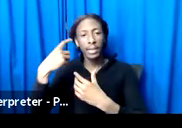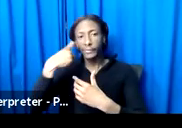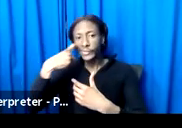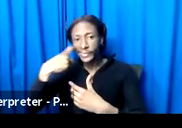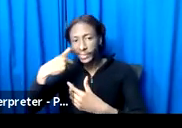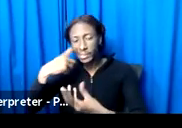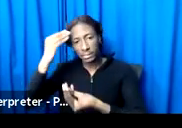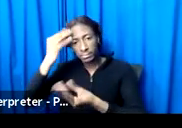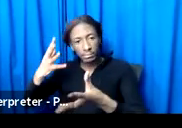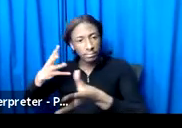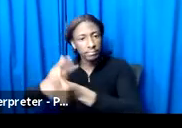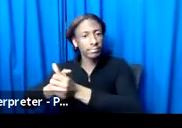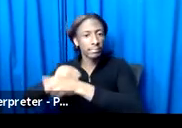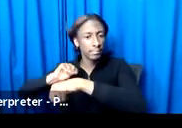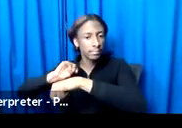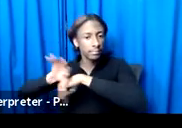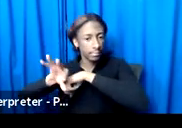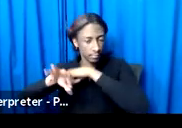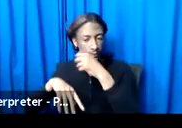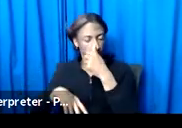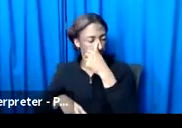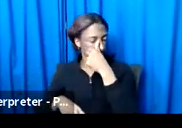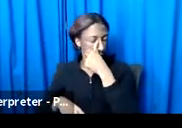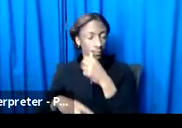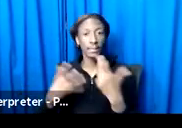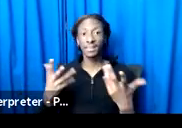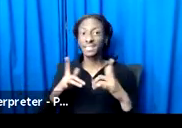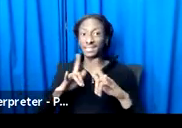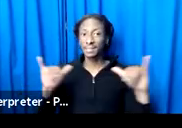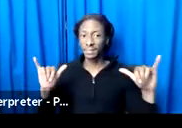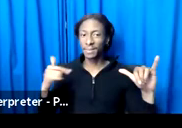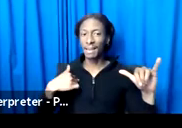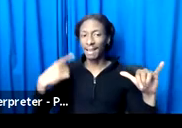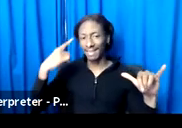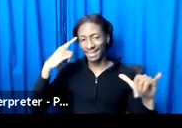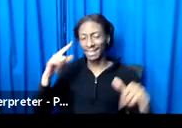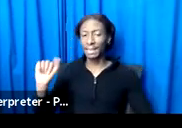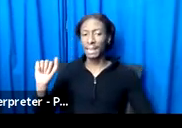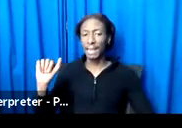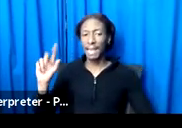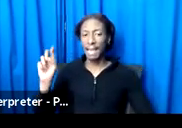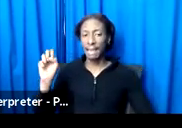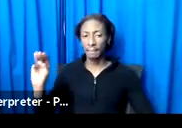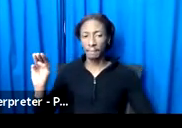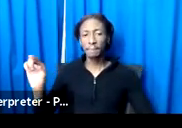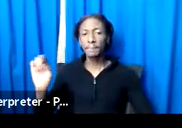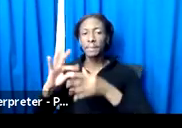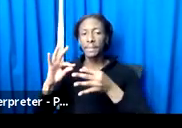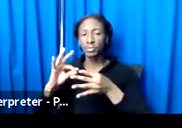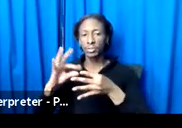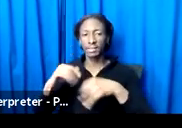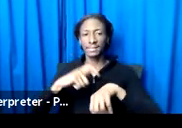guidance. And so all the while, I think it was Adam, you mentioned just the